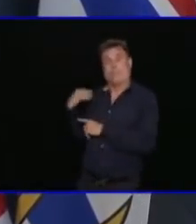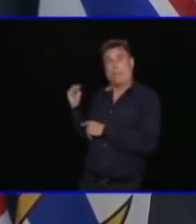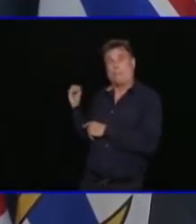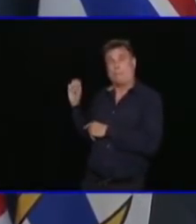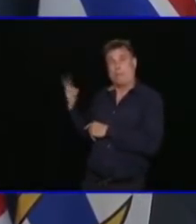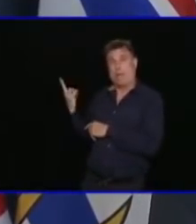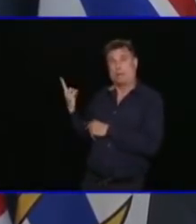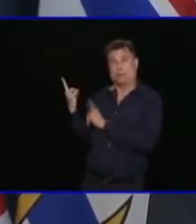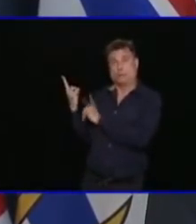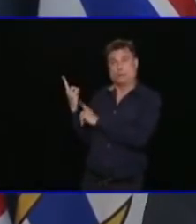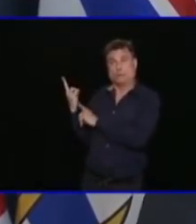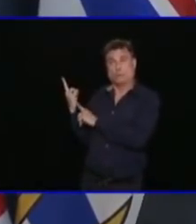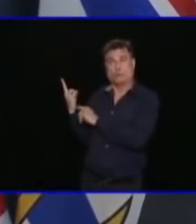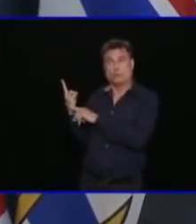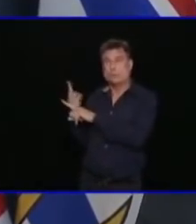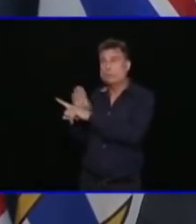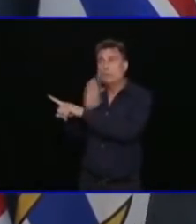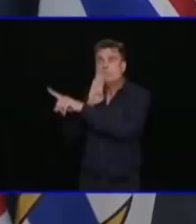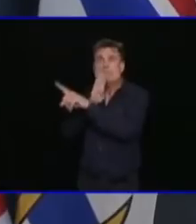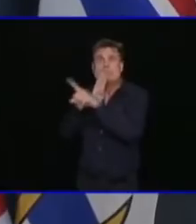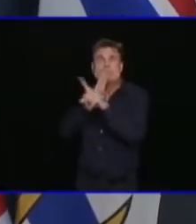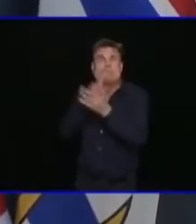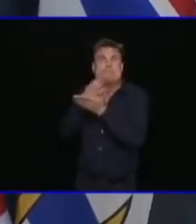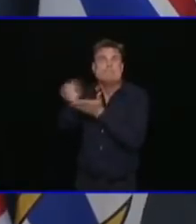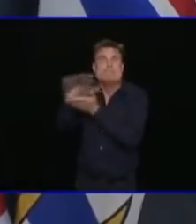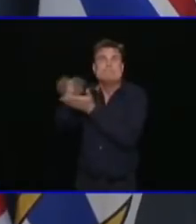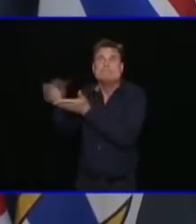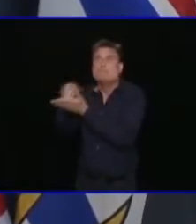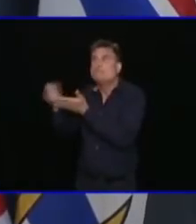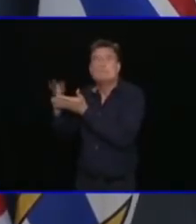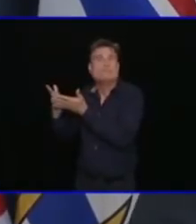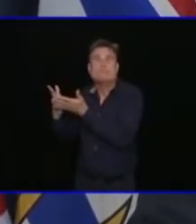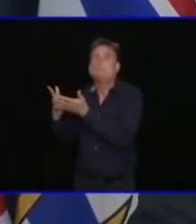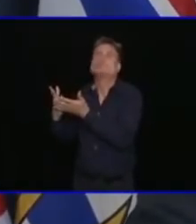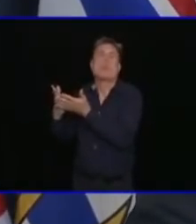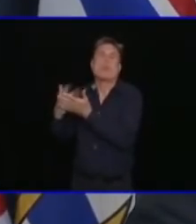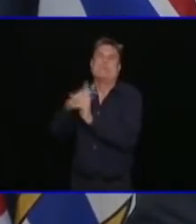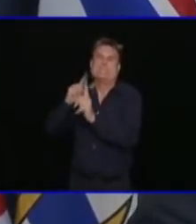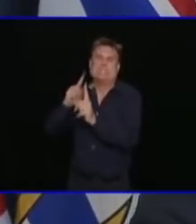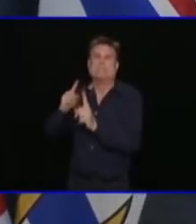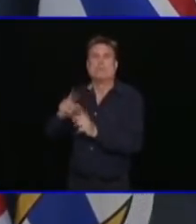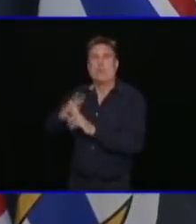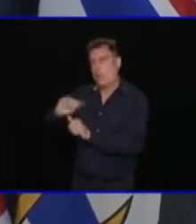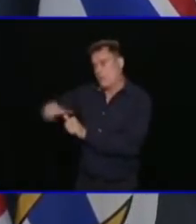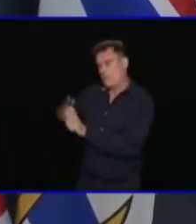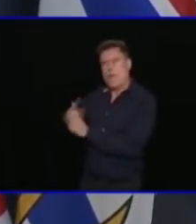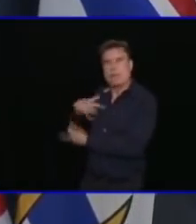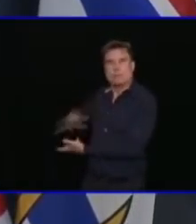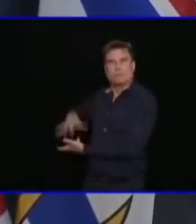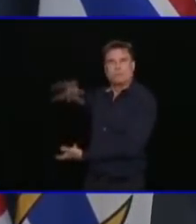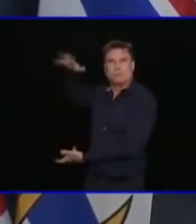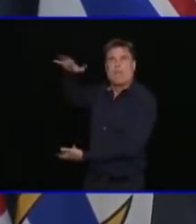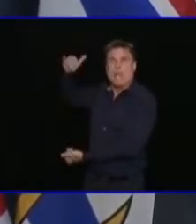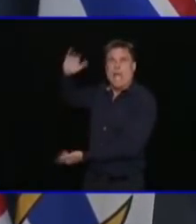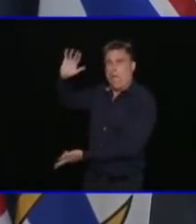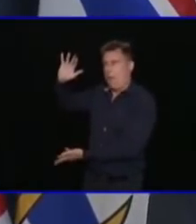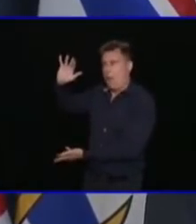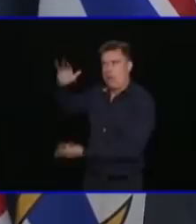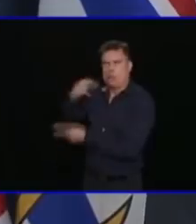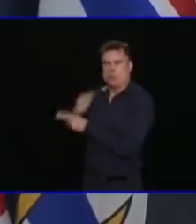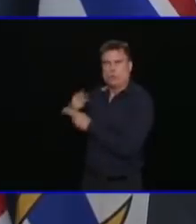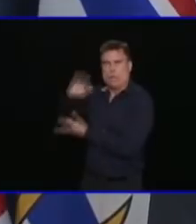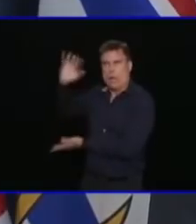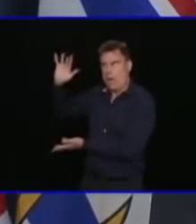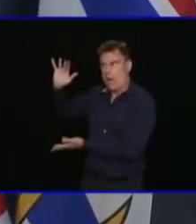supply and demand with our pandemic supply. This allowed us to focus on procuring more PPE in a market so extremely disrupted that no